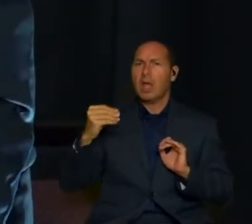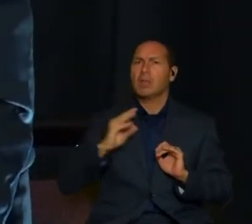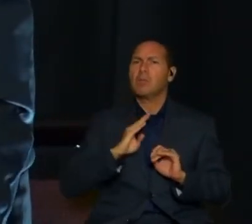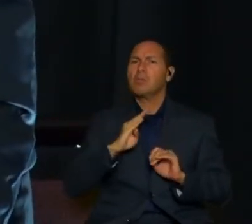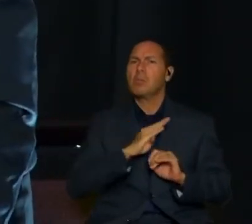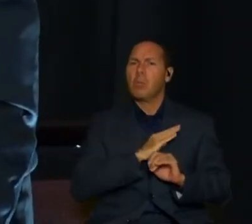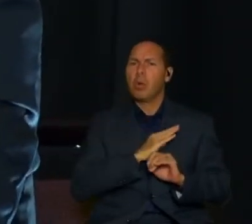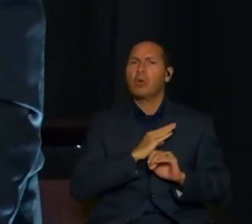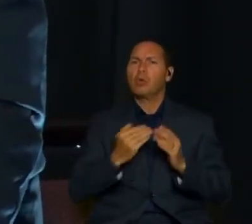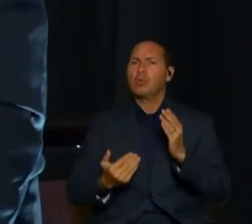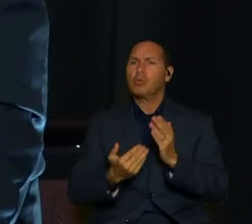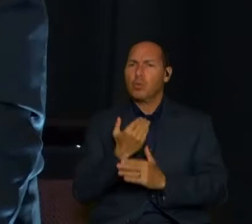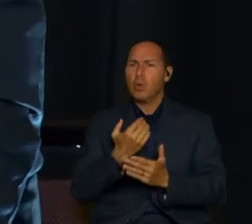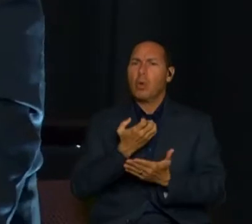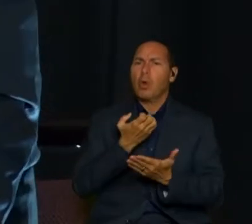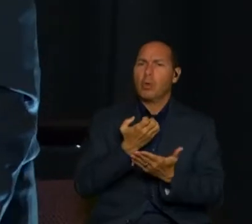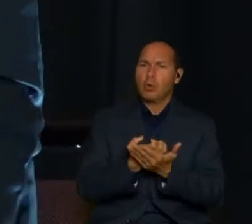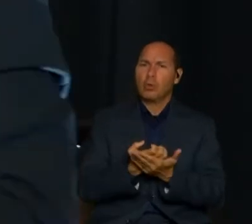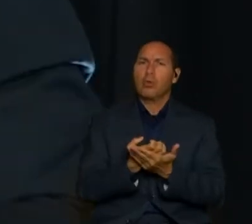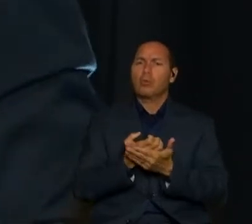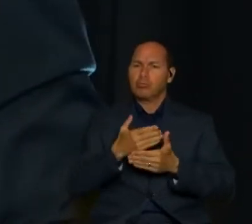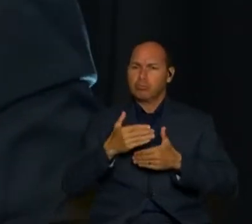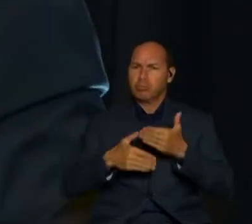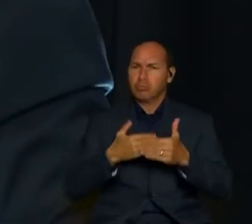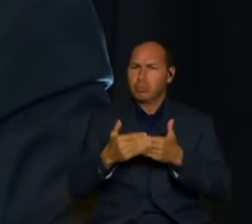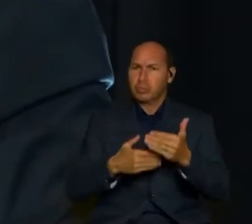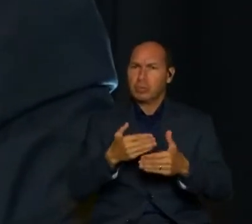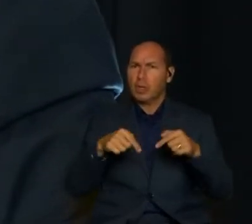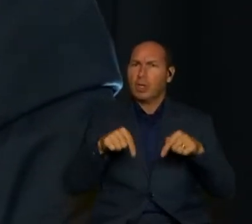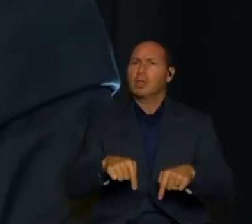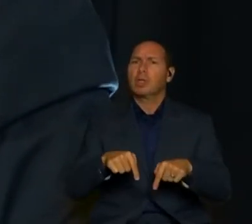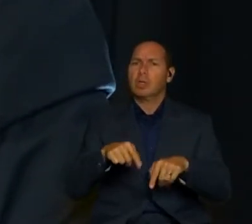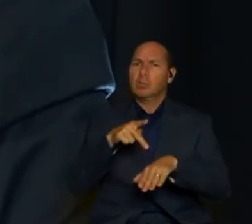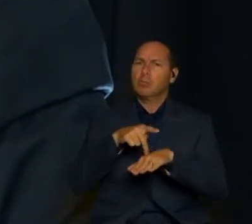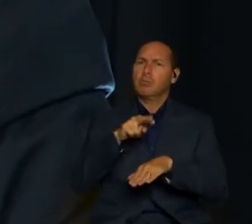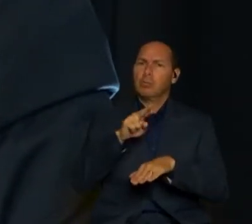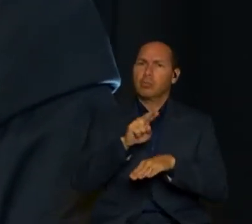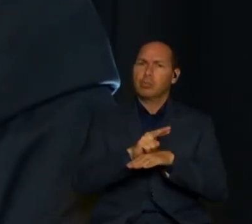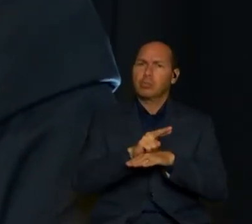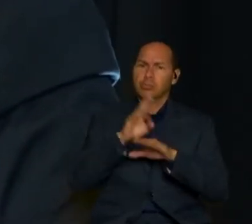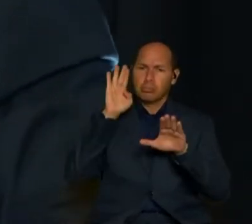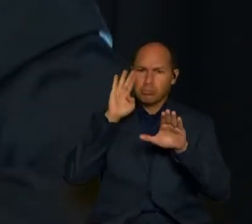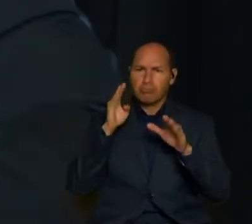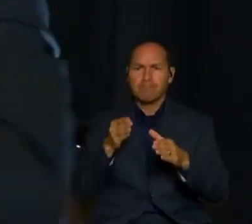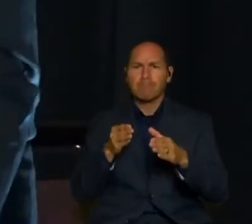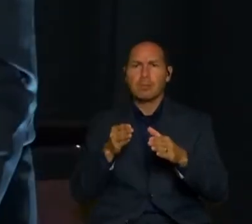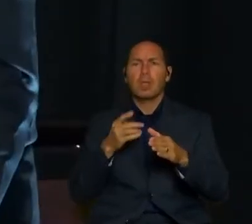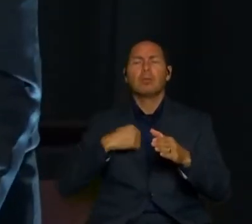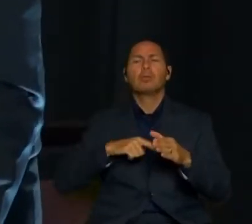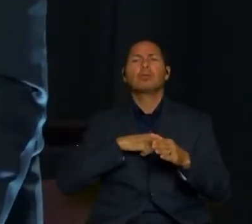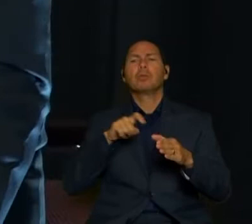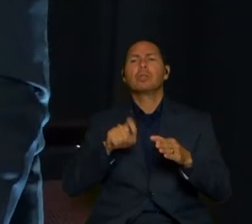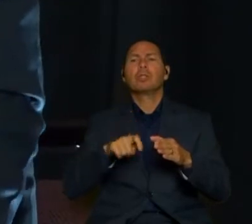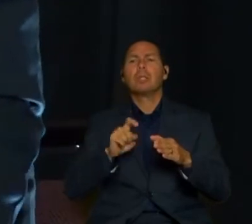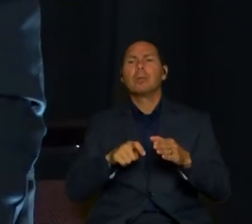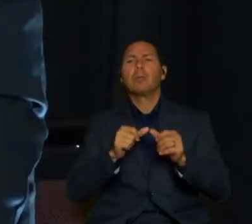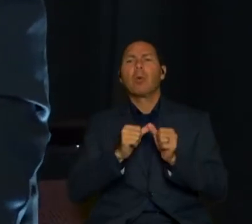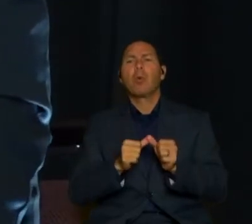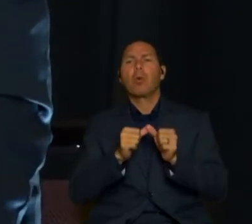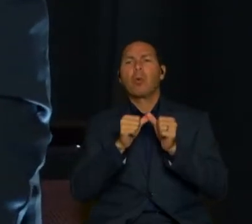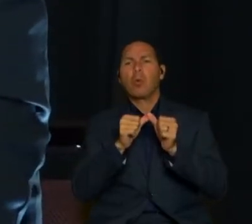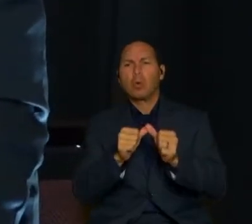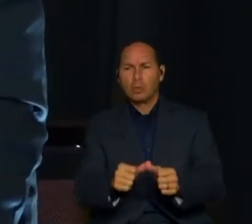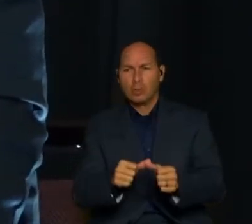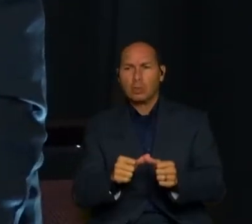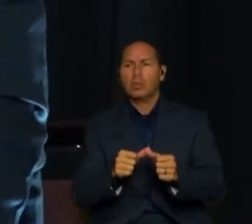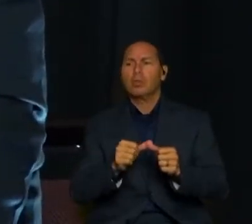implement new economic and operational measures that are in Puerto Rico's best interests, we must continue to cultivate the ability to adapt